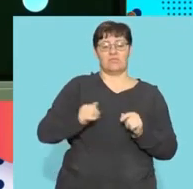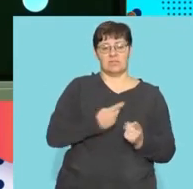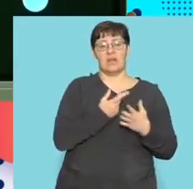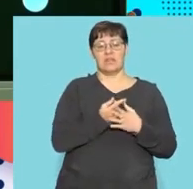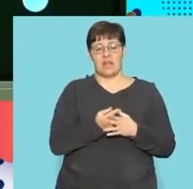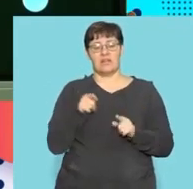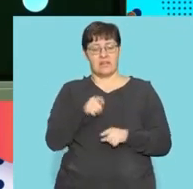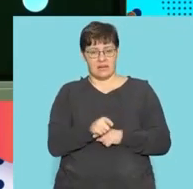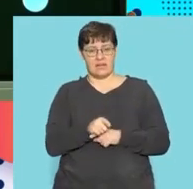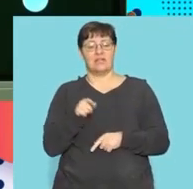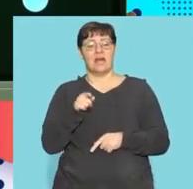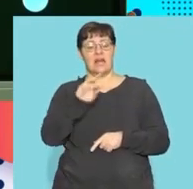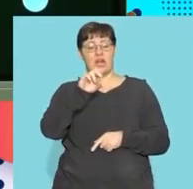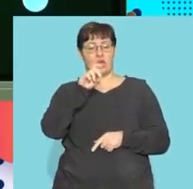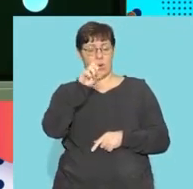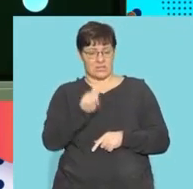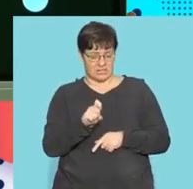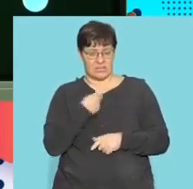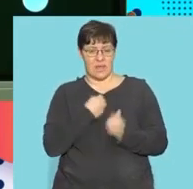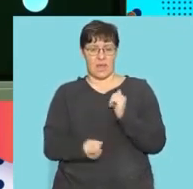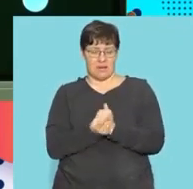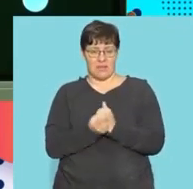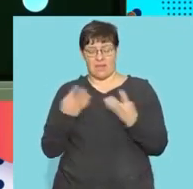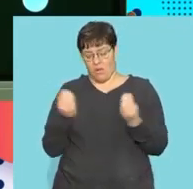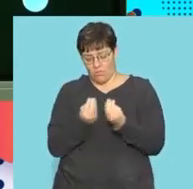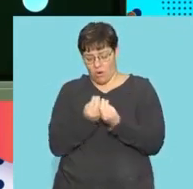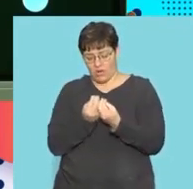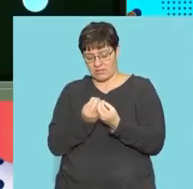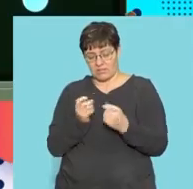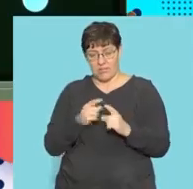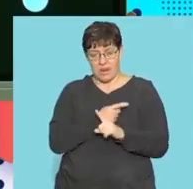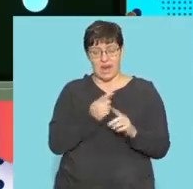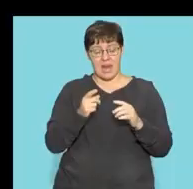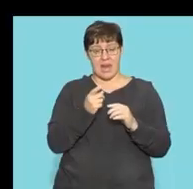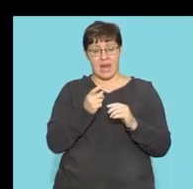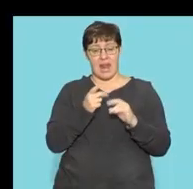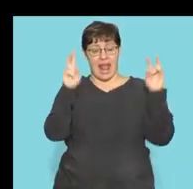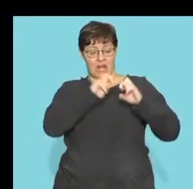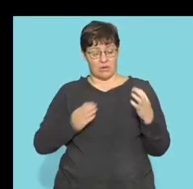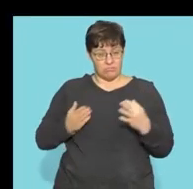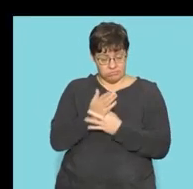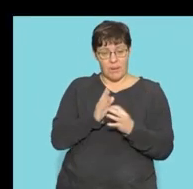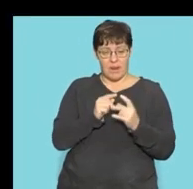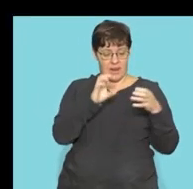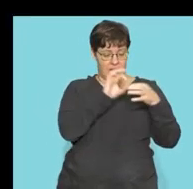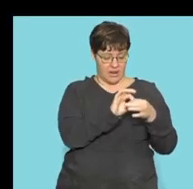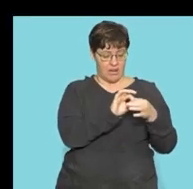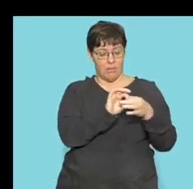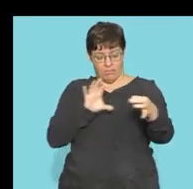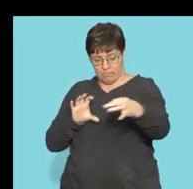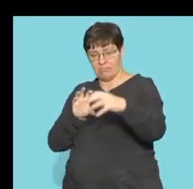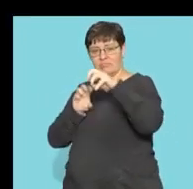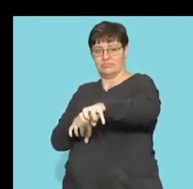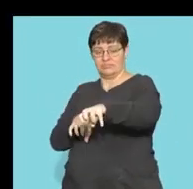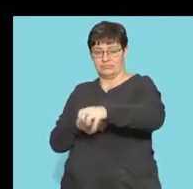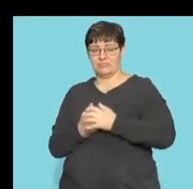chemical reaction that takes place. The redox reaction takes place and then we're going to get the products. So let's go to our